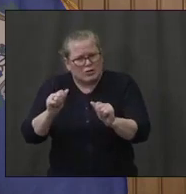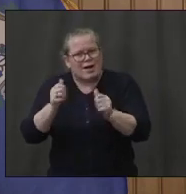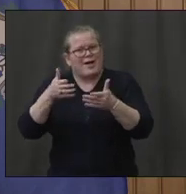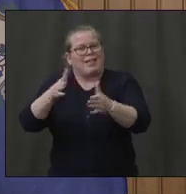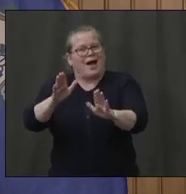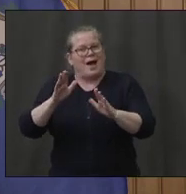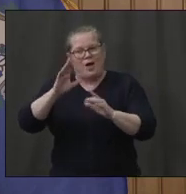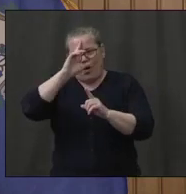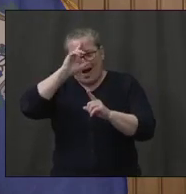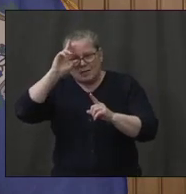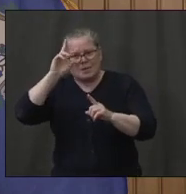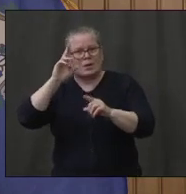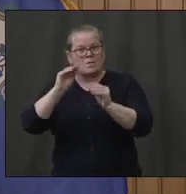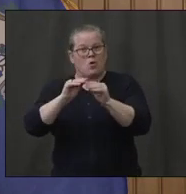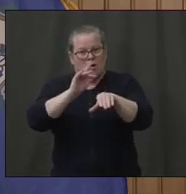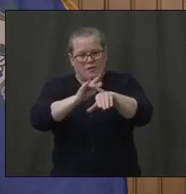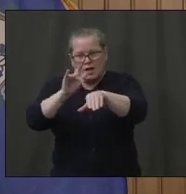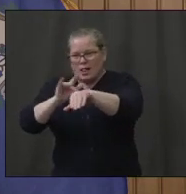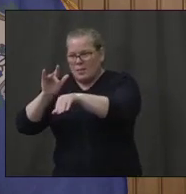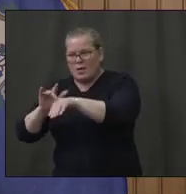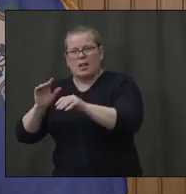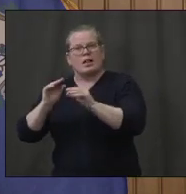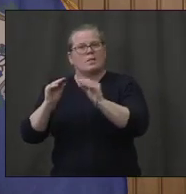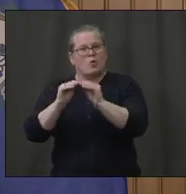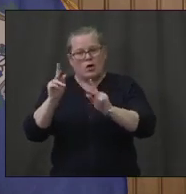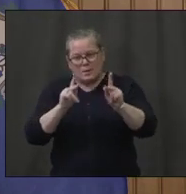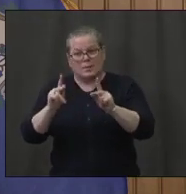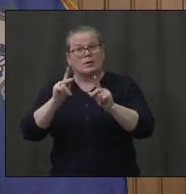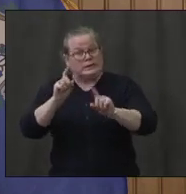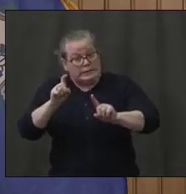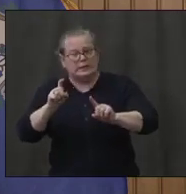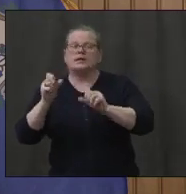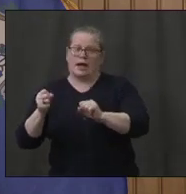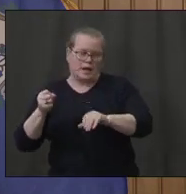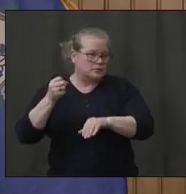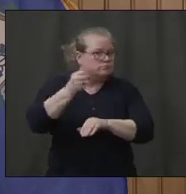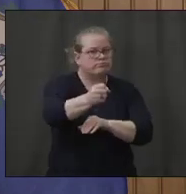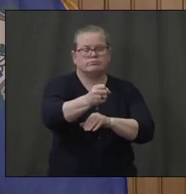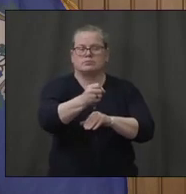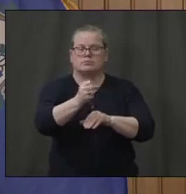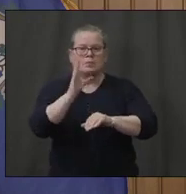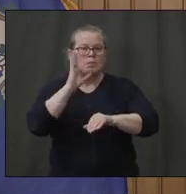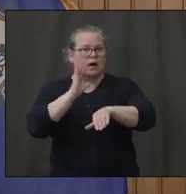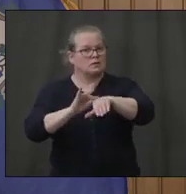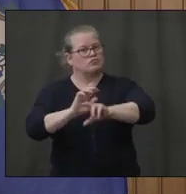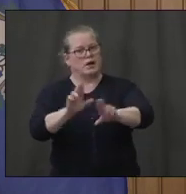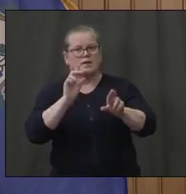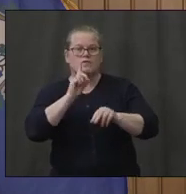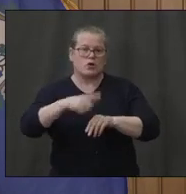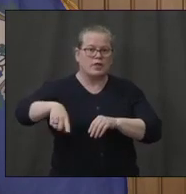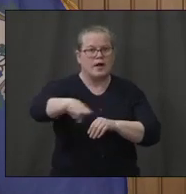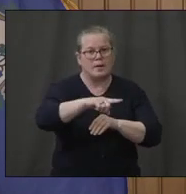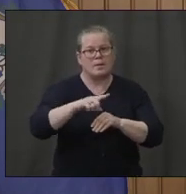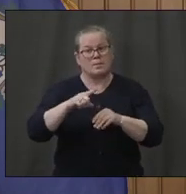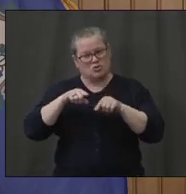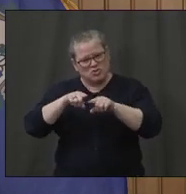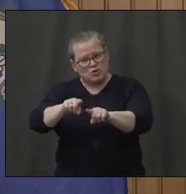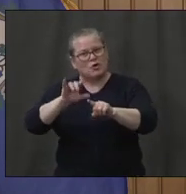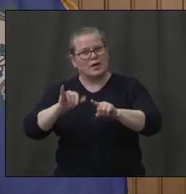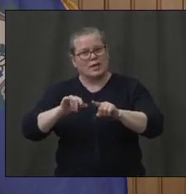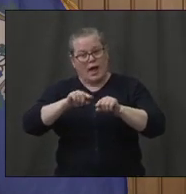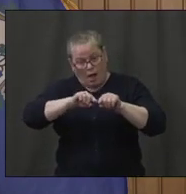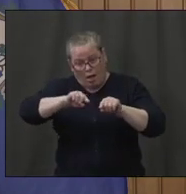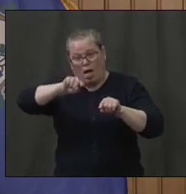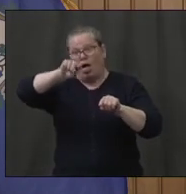4 waves of the apex, we're able to build there. And obviously, the toughest one for us to be able to thread that needle is on